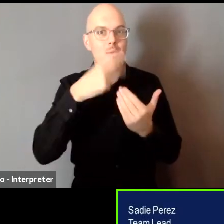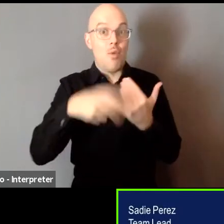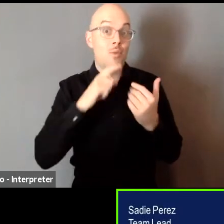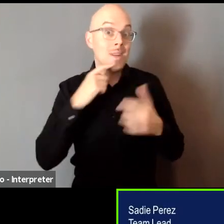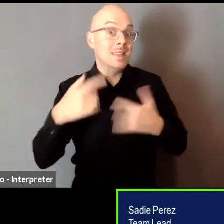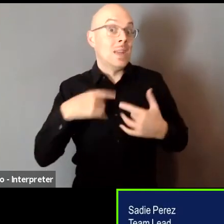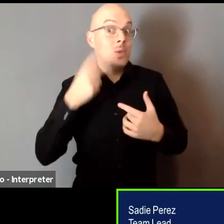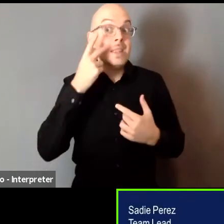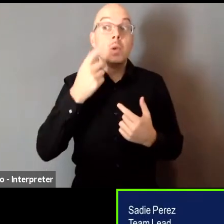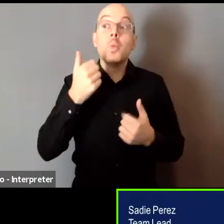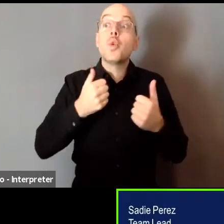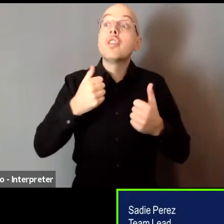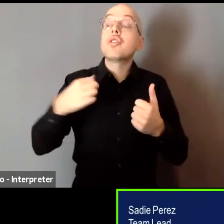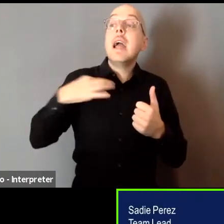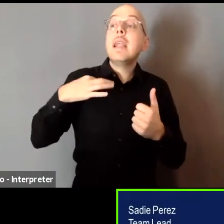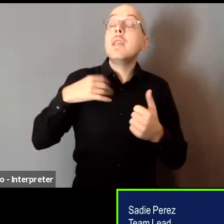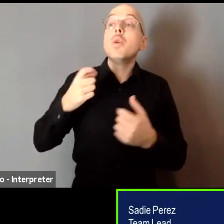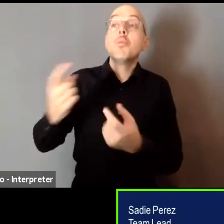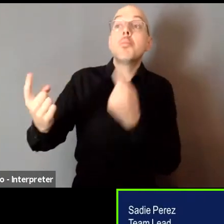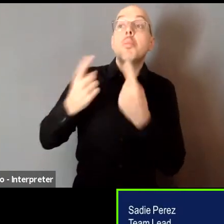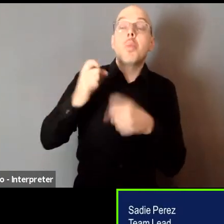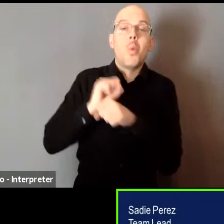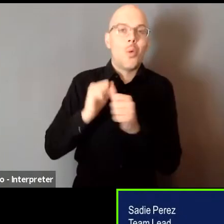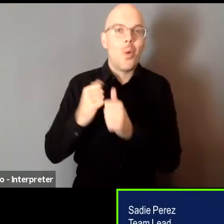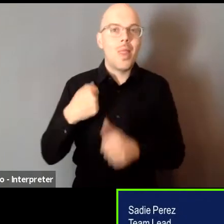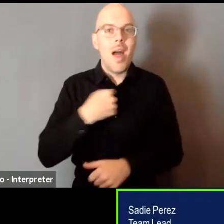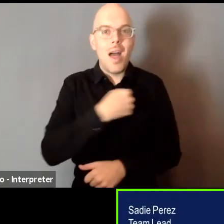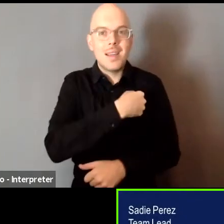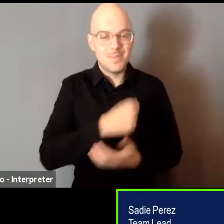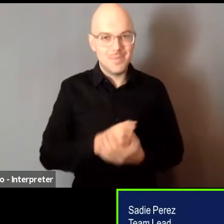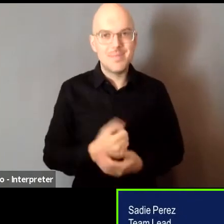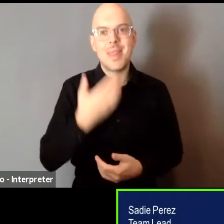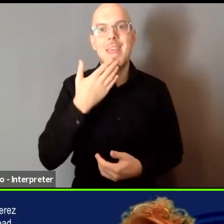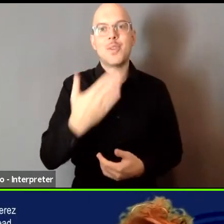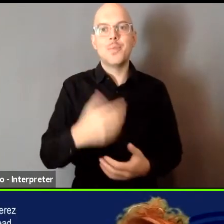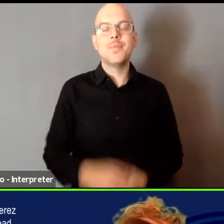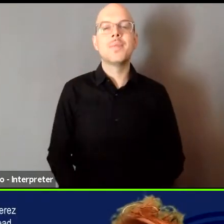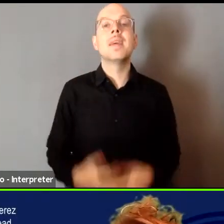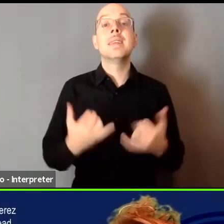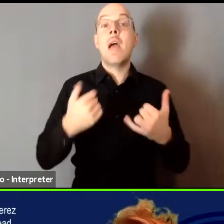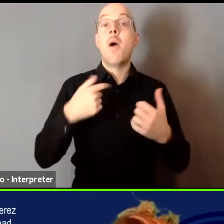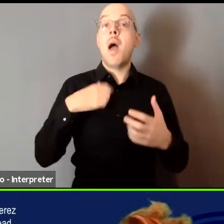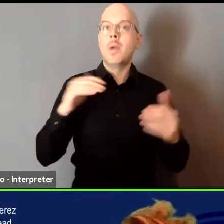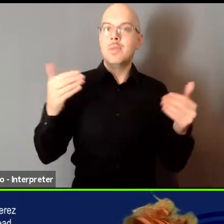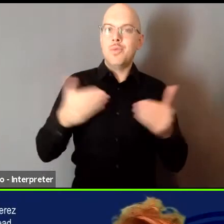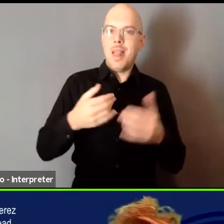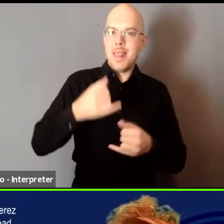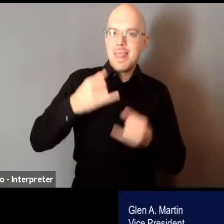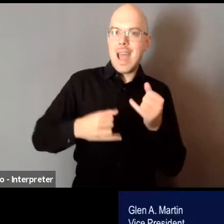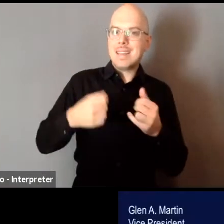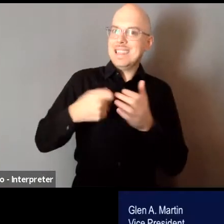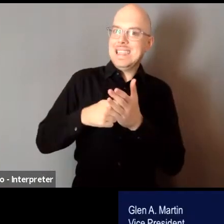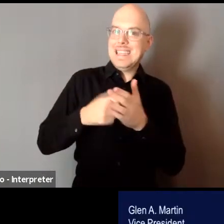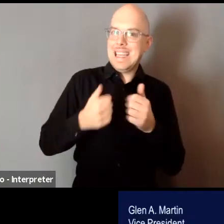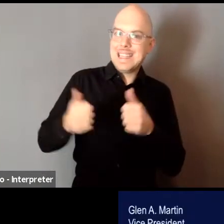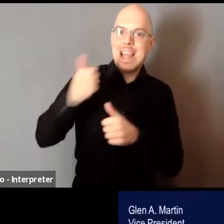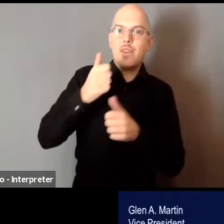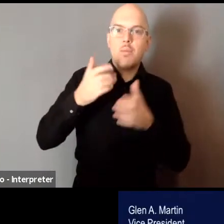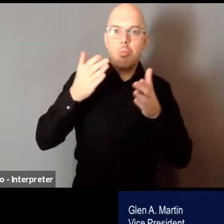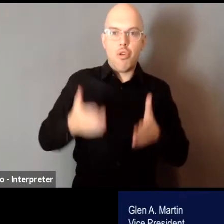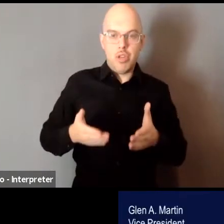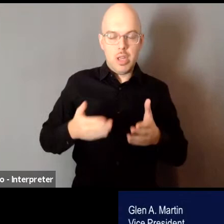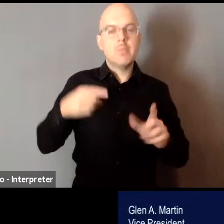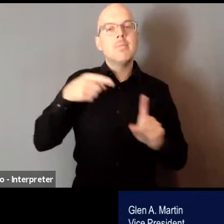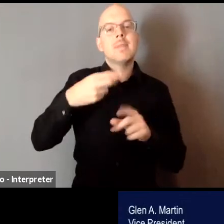in. At this time, I would like to introduce our last key executive, but certainly not least,